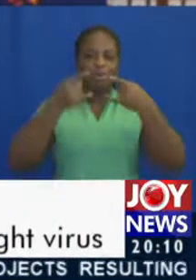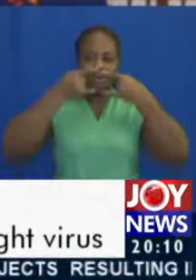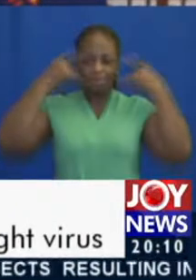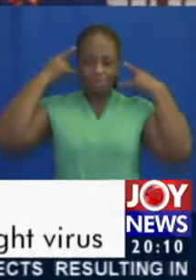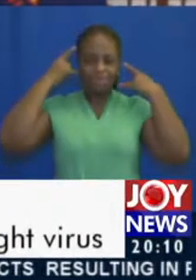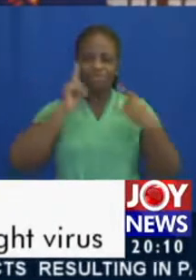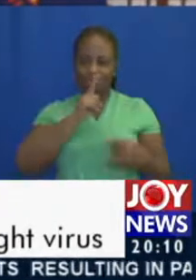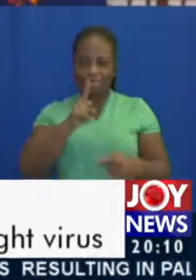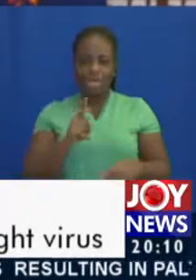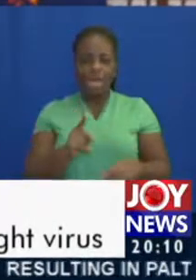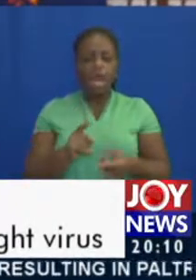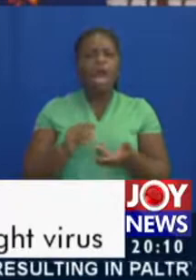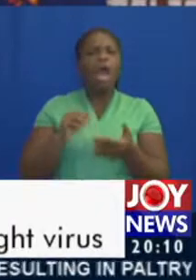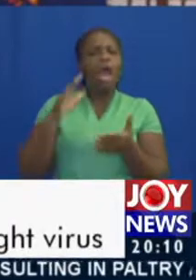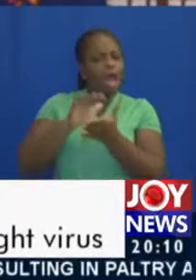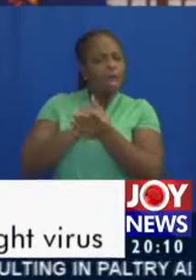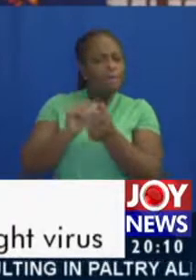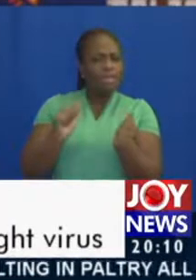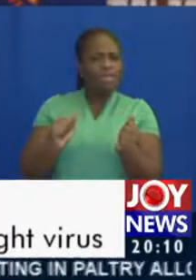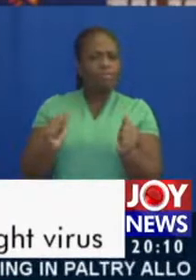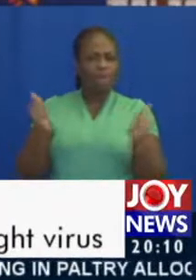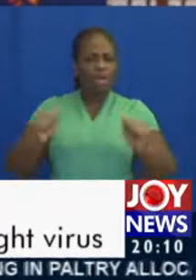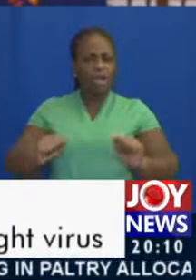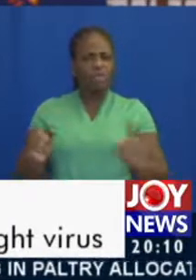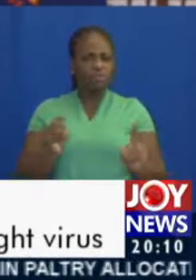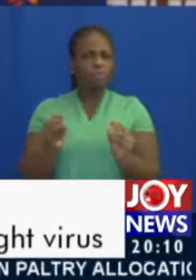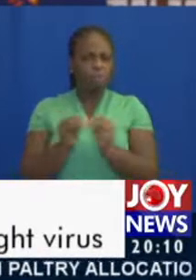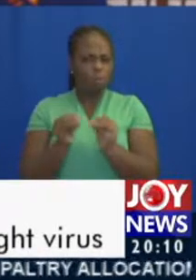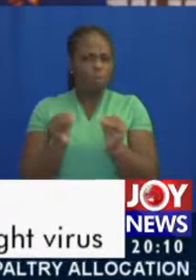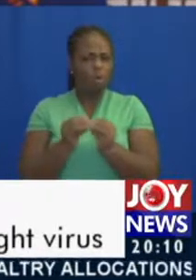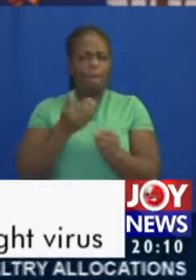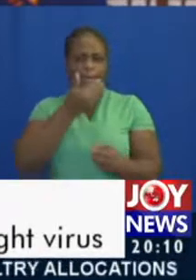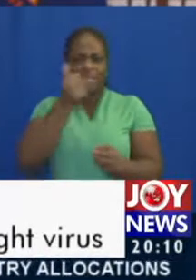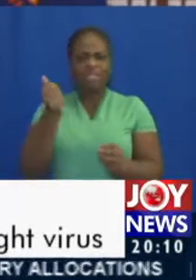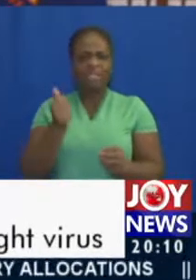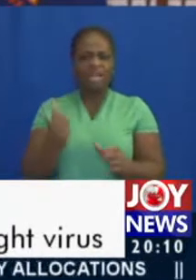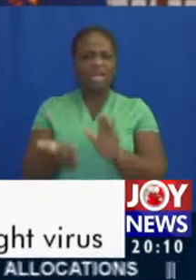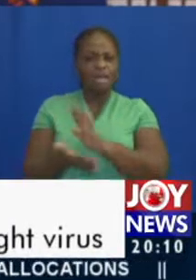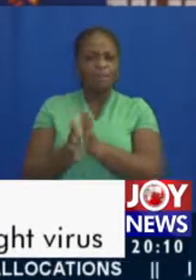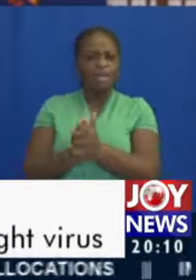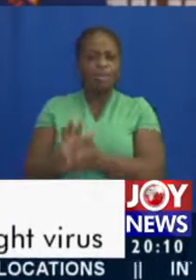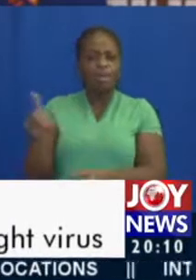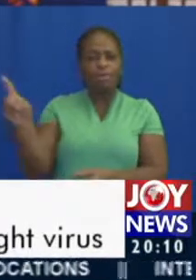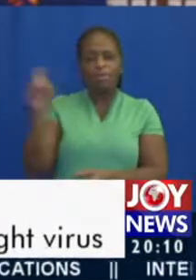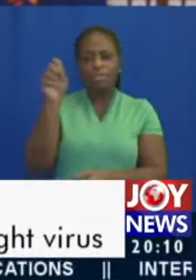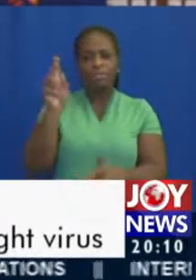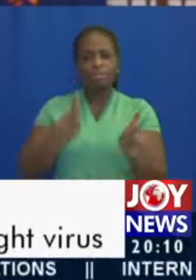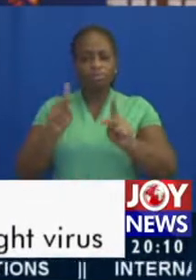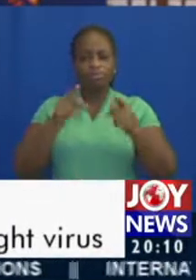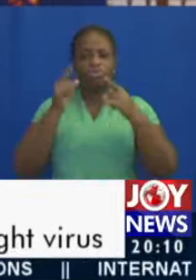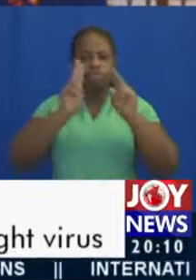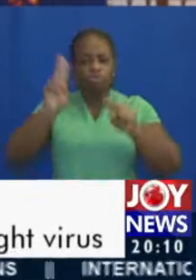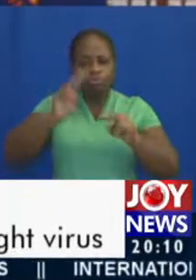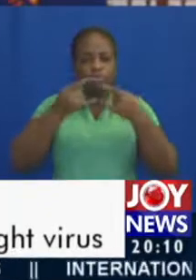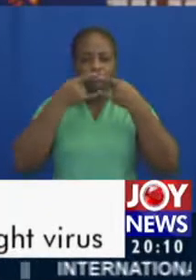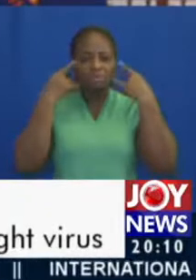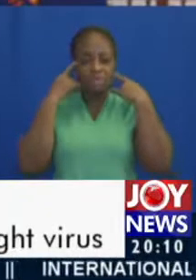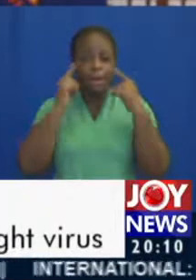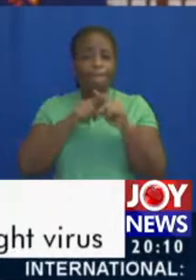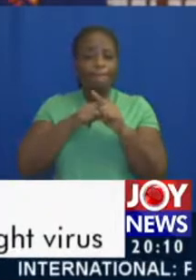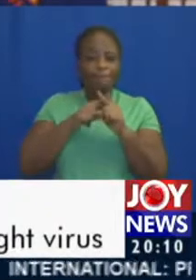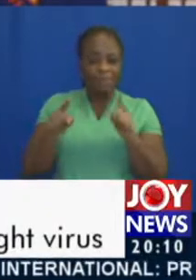can do even more and better and reach 100%. However, the same